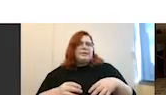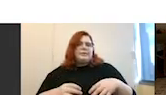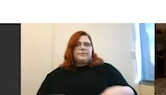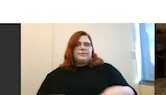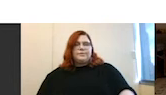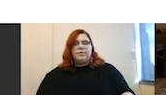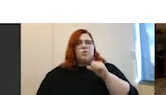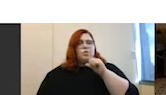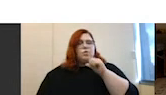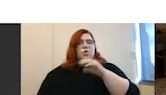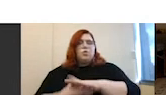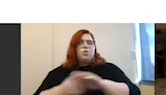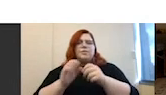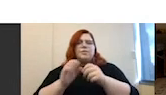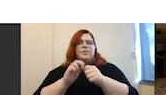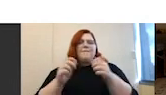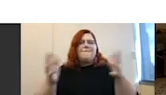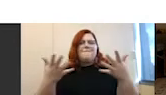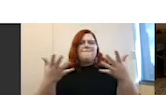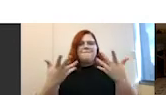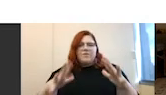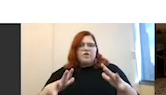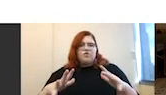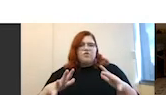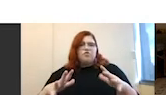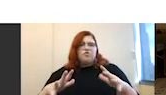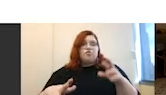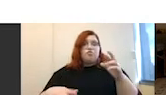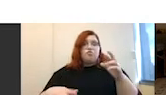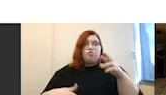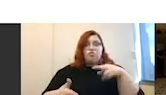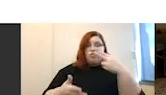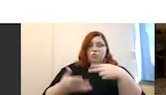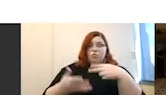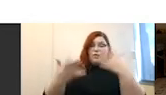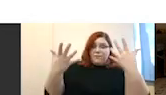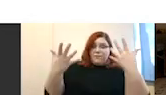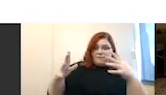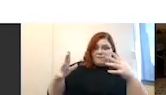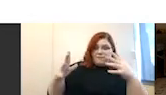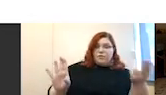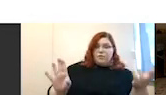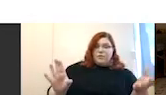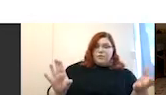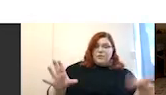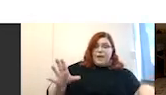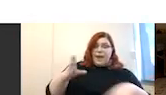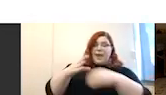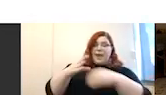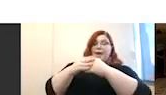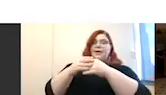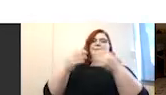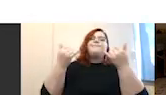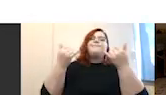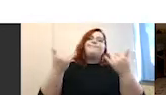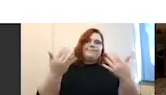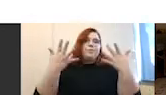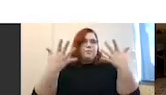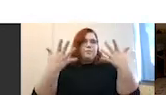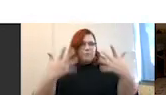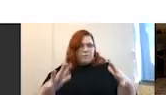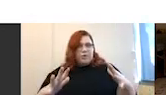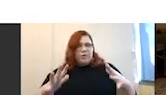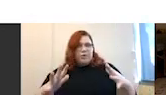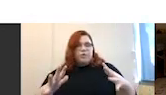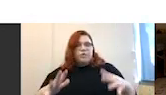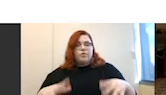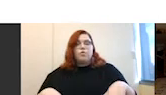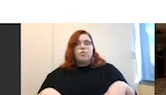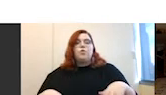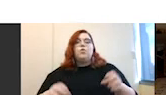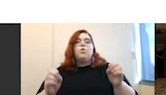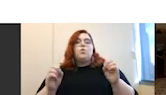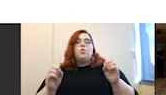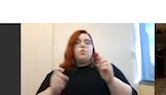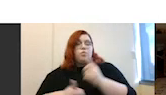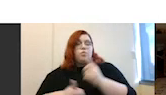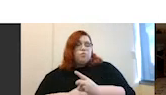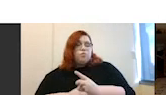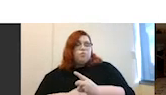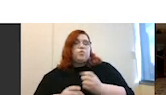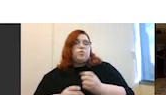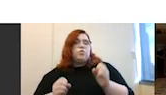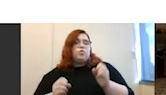the reader has his or her say on the outcome of the story, right? So the reader is not so much